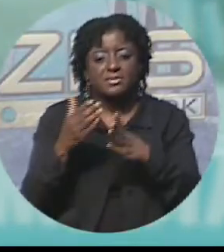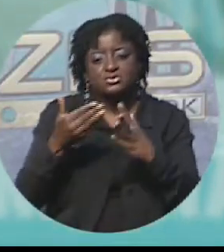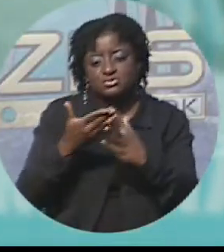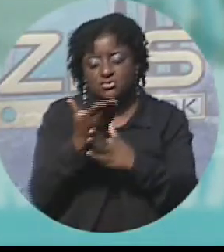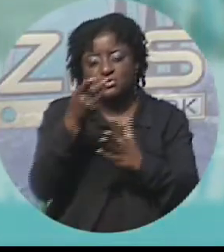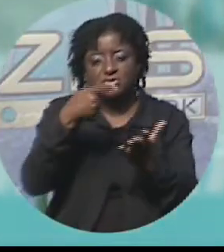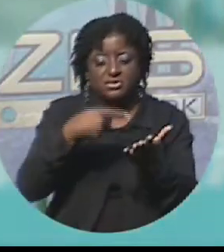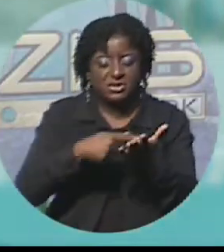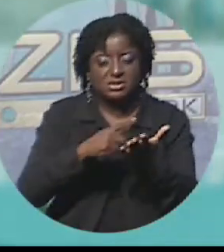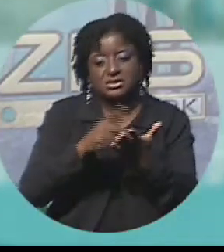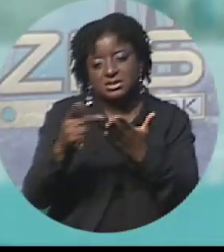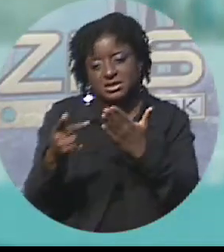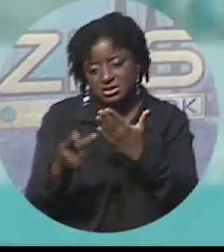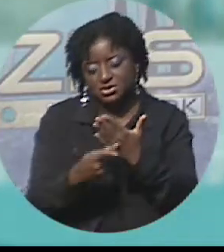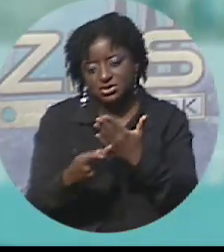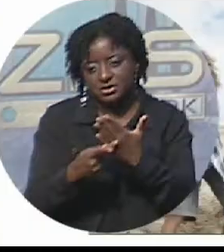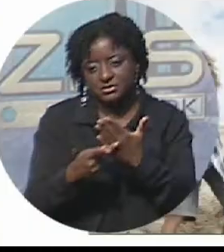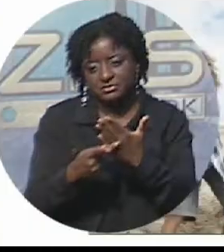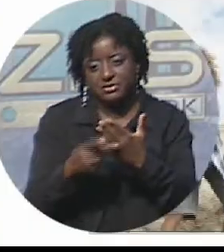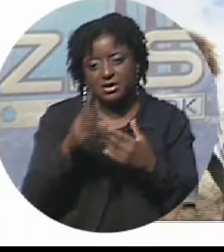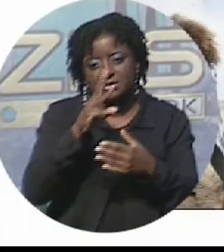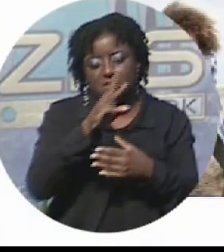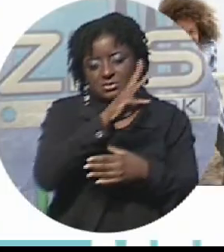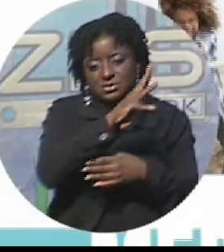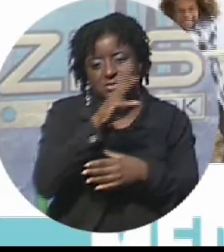encouraged to reach out to them through